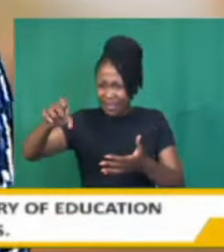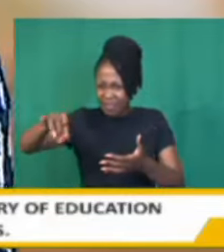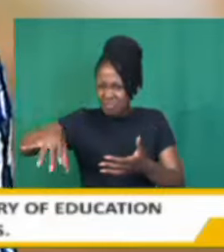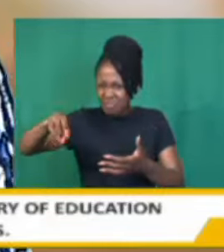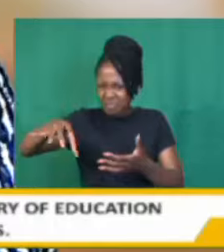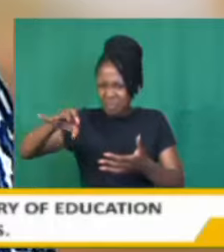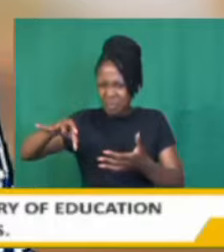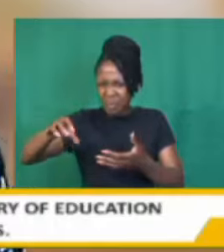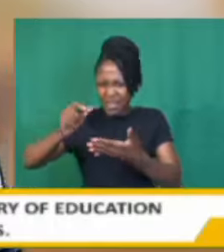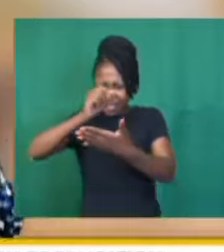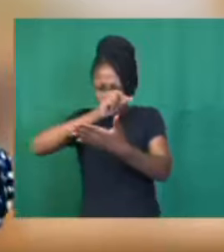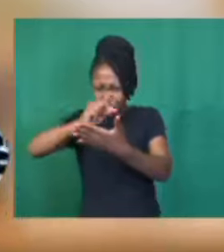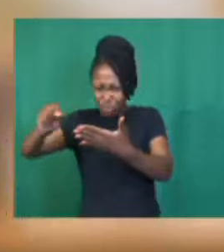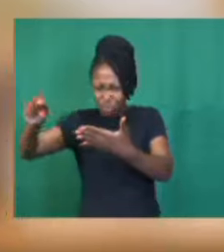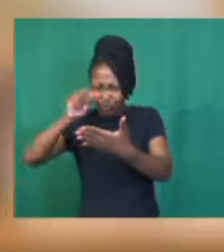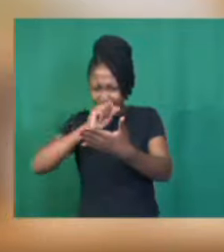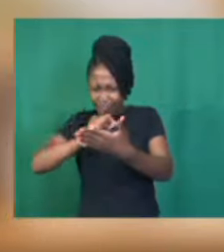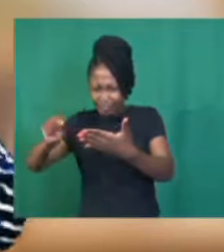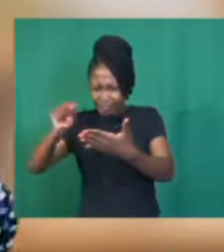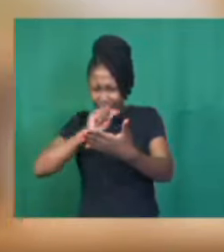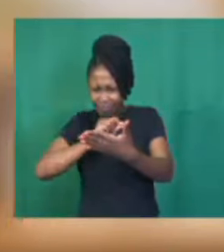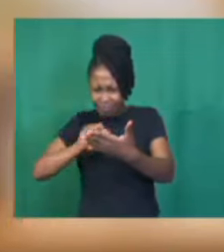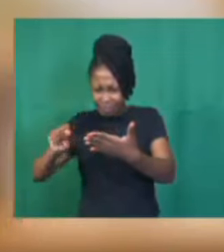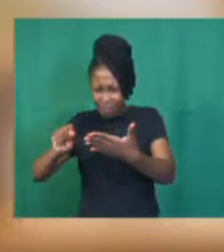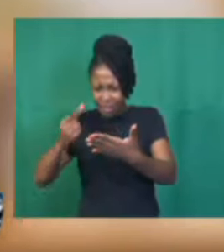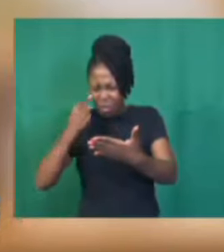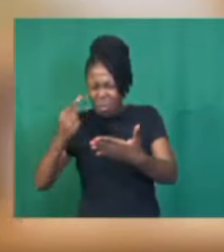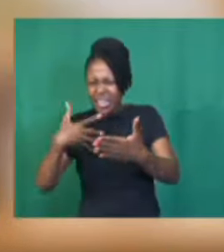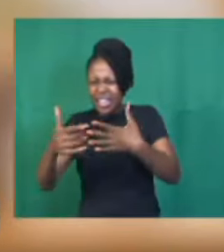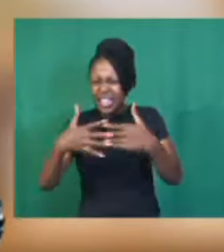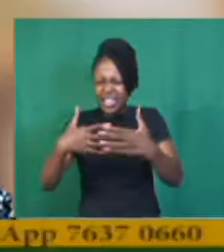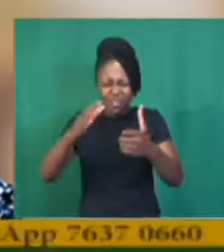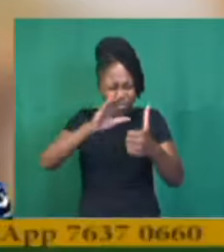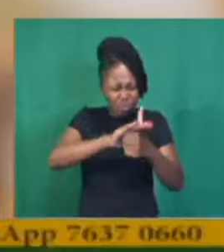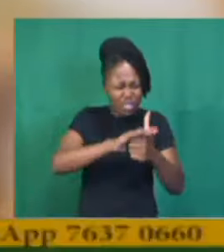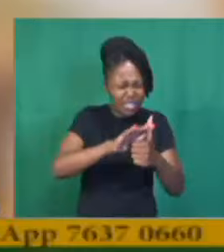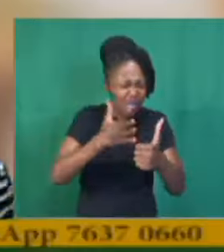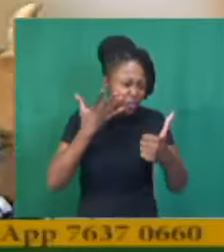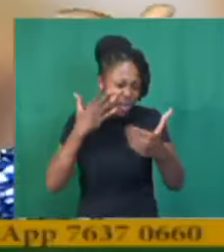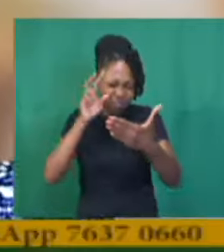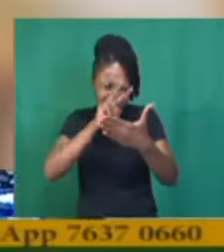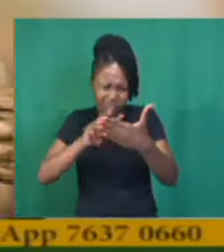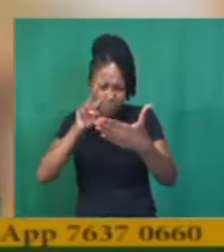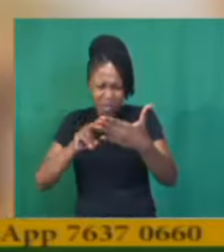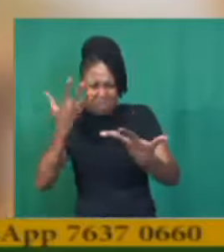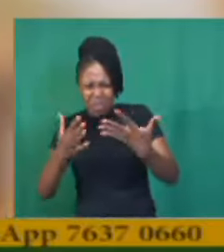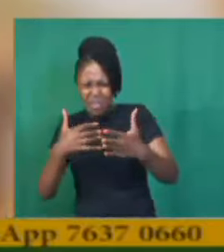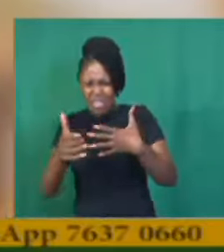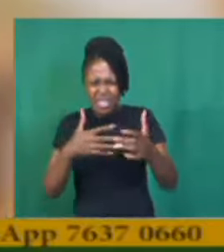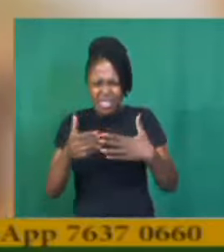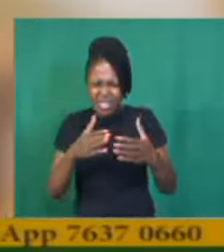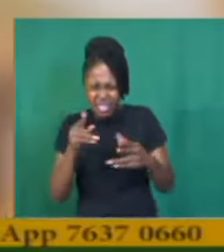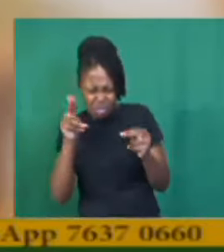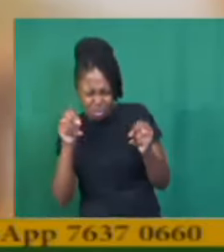markings. They underline the things that stand out for them as they read, the things that disturb them, the things